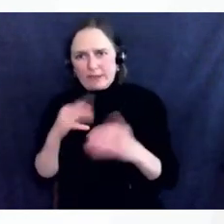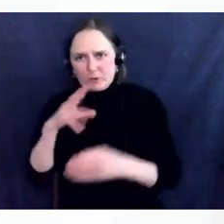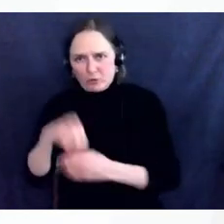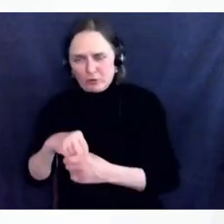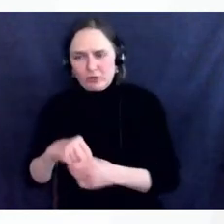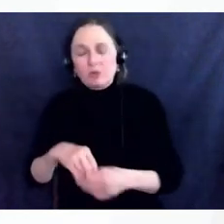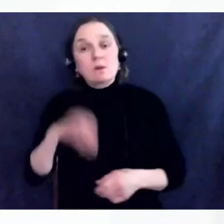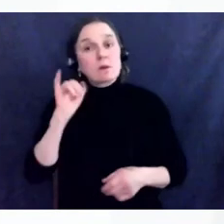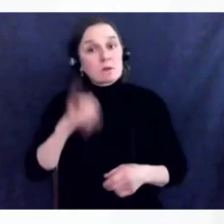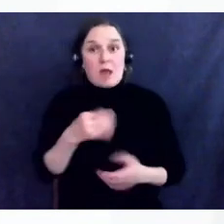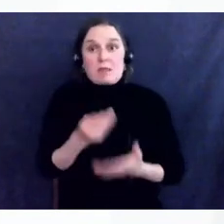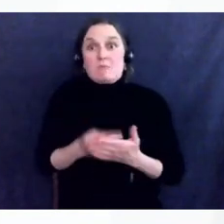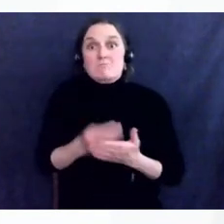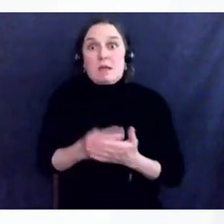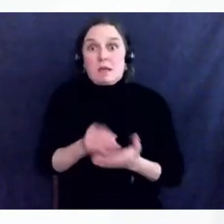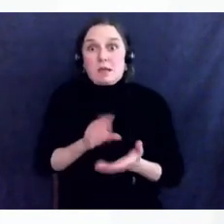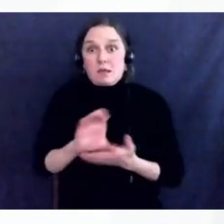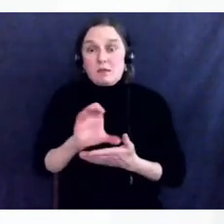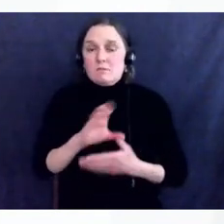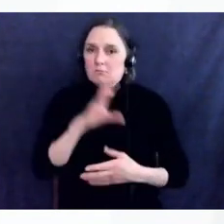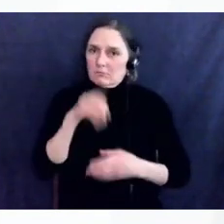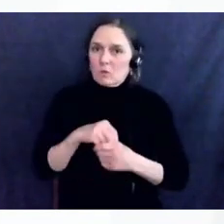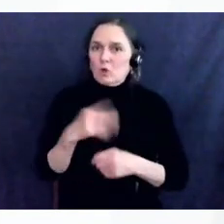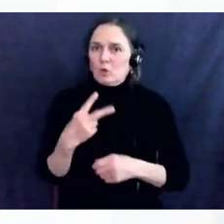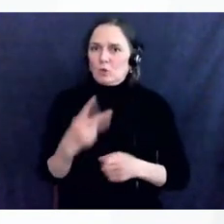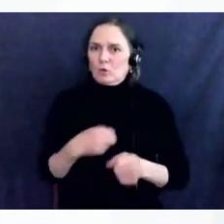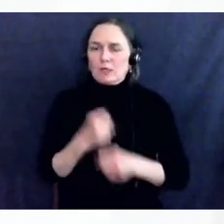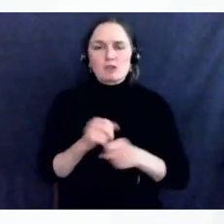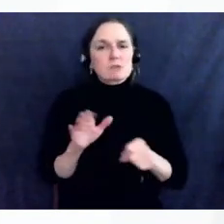benefits, with an emphasis on tenure-track hires.